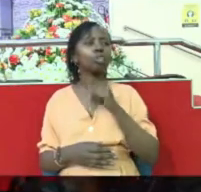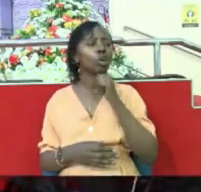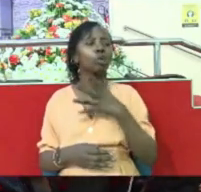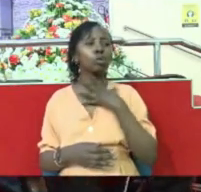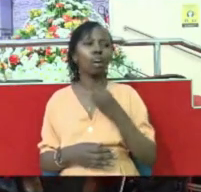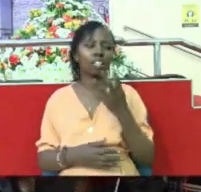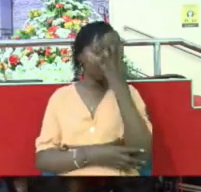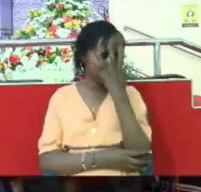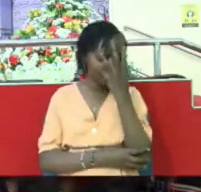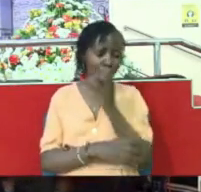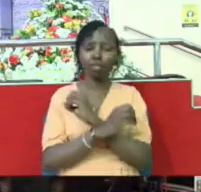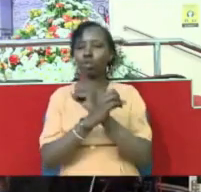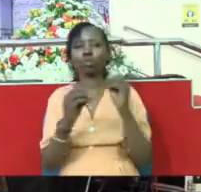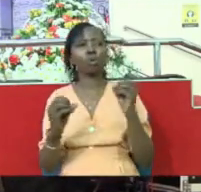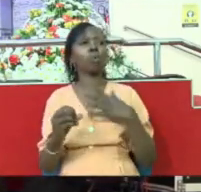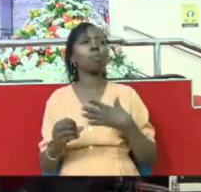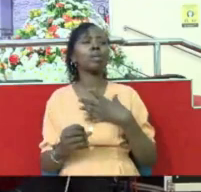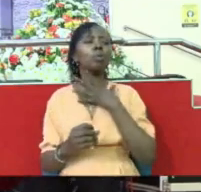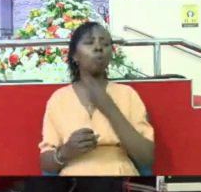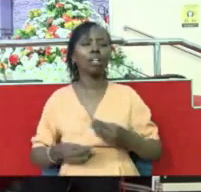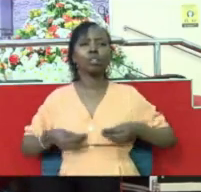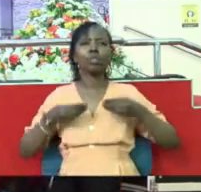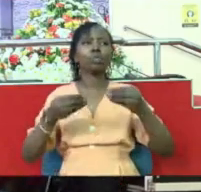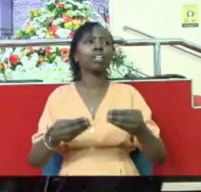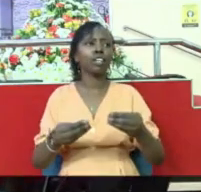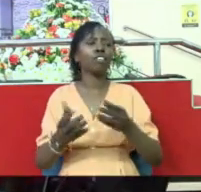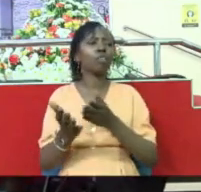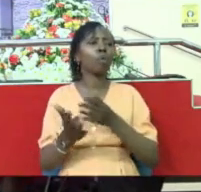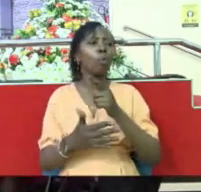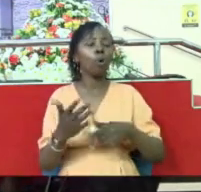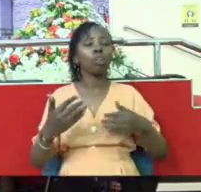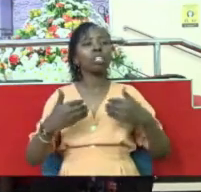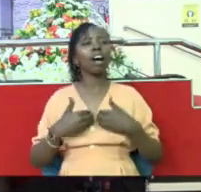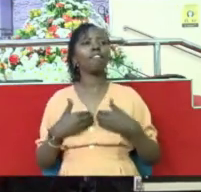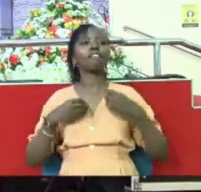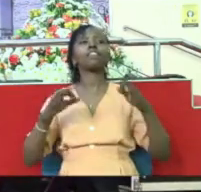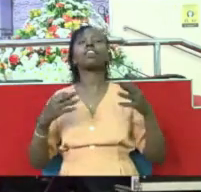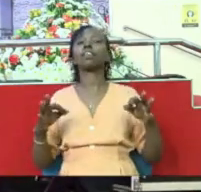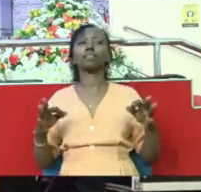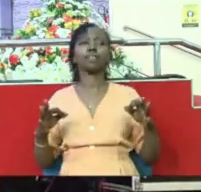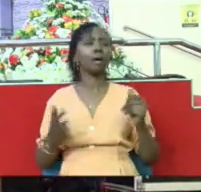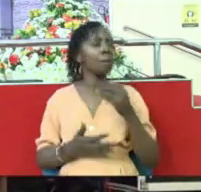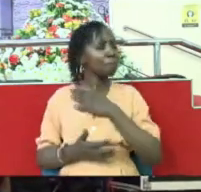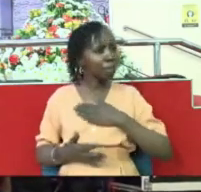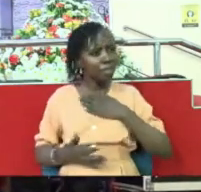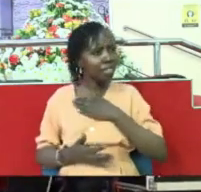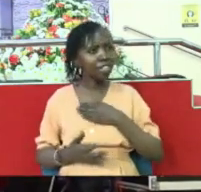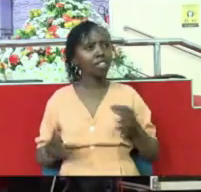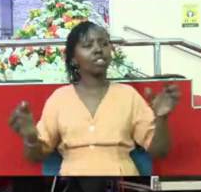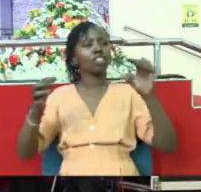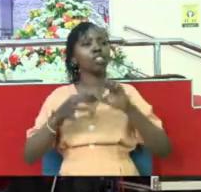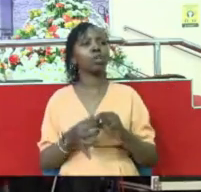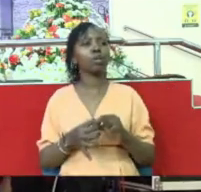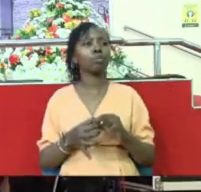na aibu. I want to give according to my ability. Ninapenda nitoe kulingana na uwezo wangu. Please join me to give according to